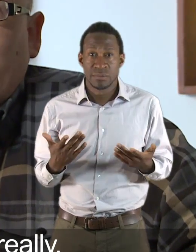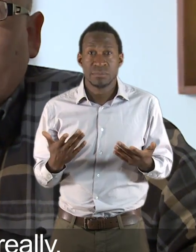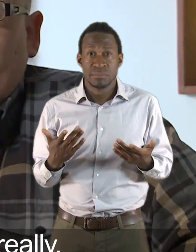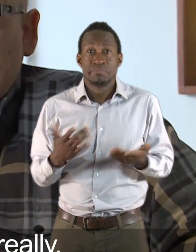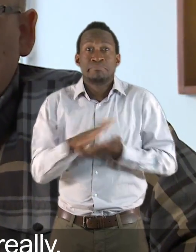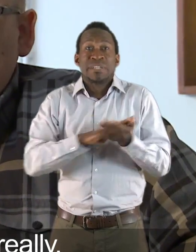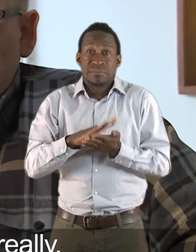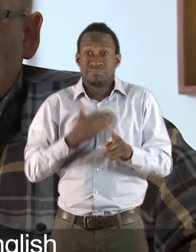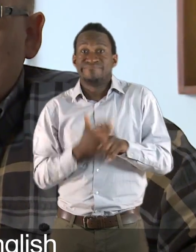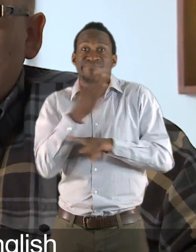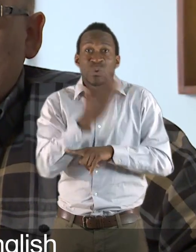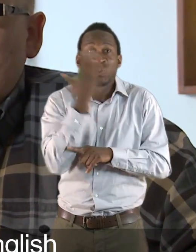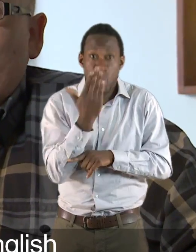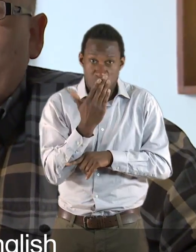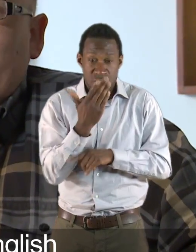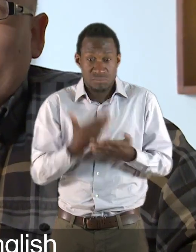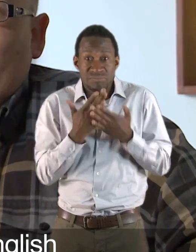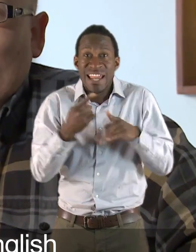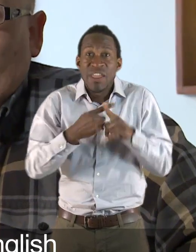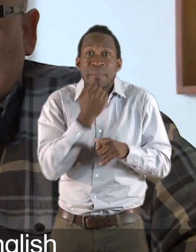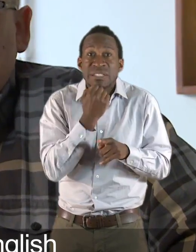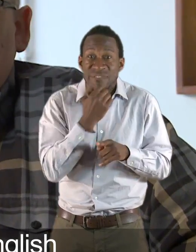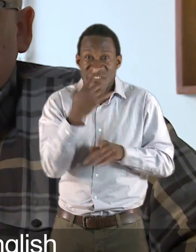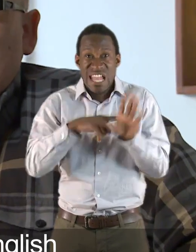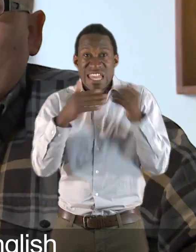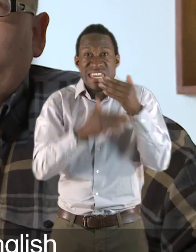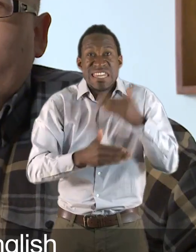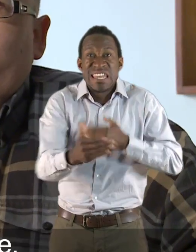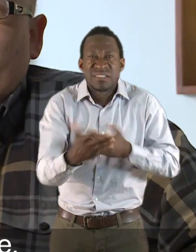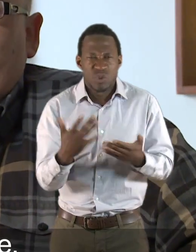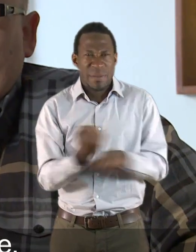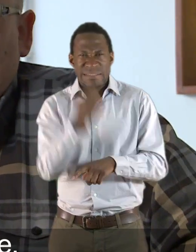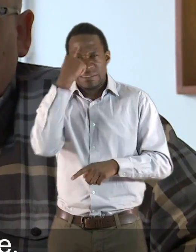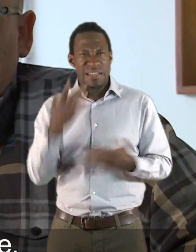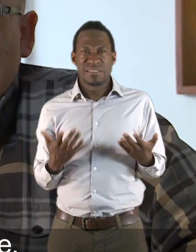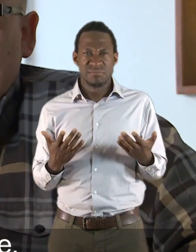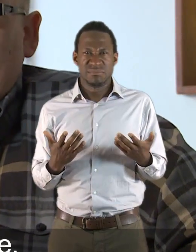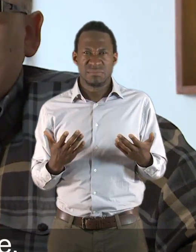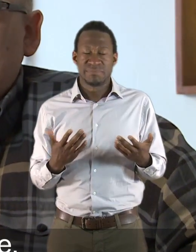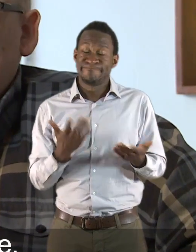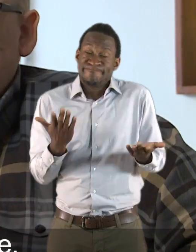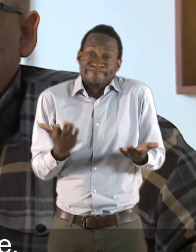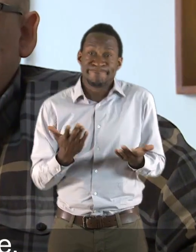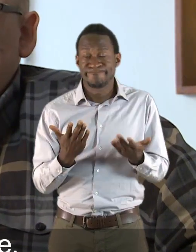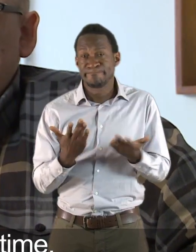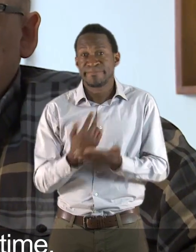really. Obviously going to school and not doing English and maths for the next 5 years didn't seem to make any